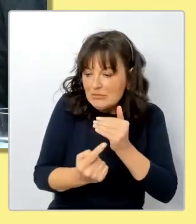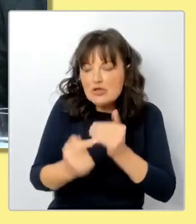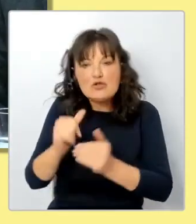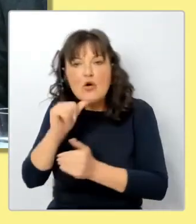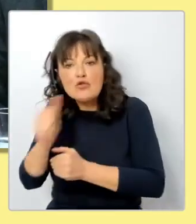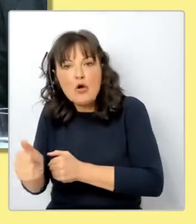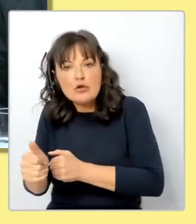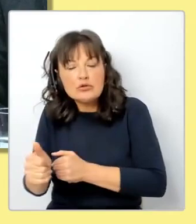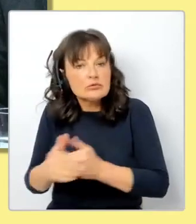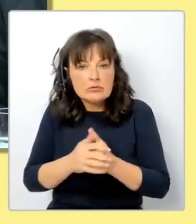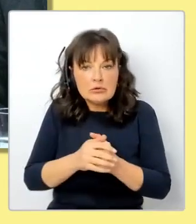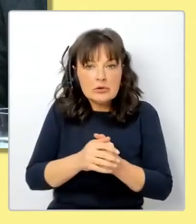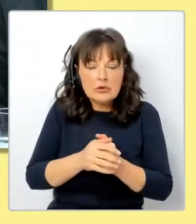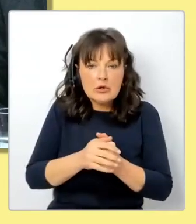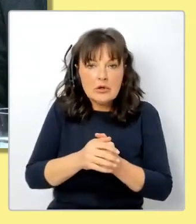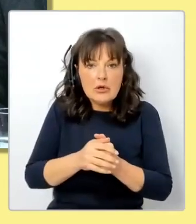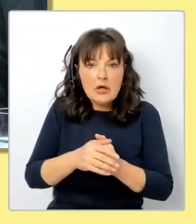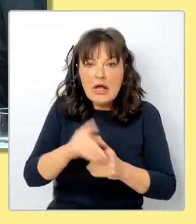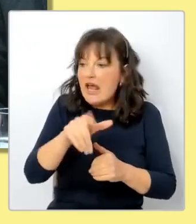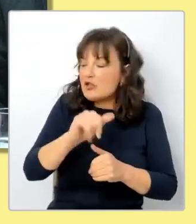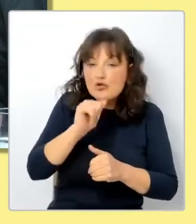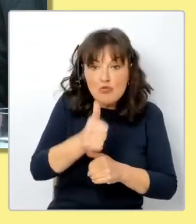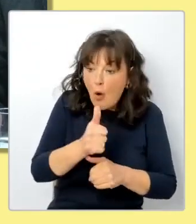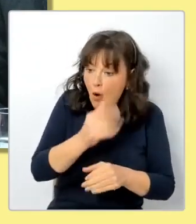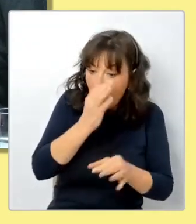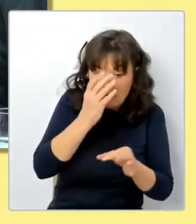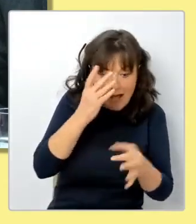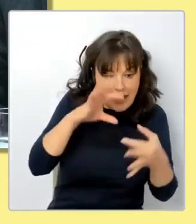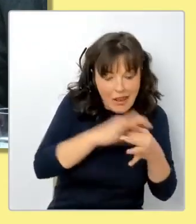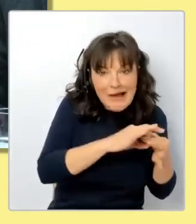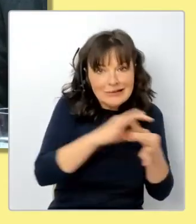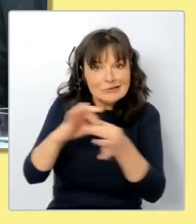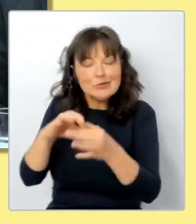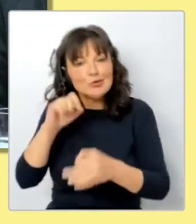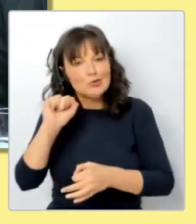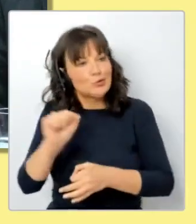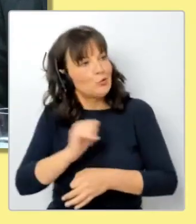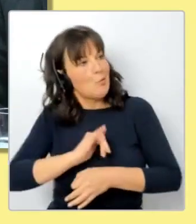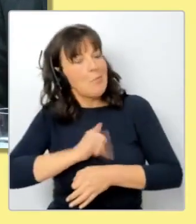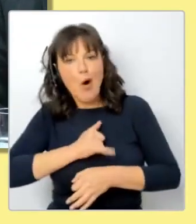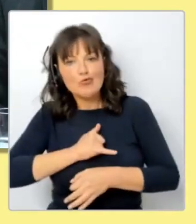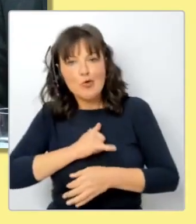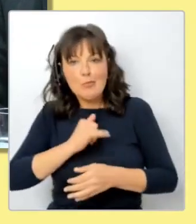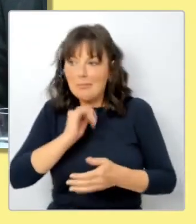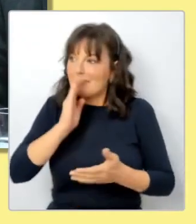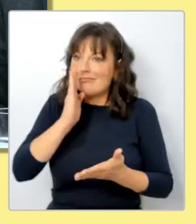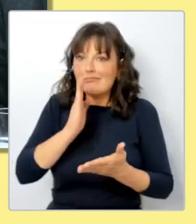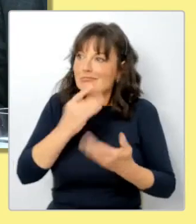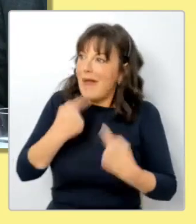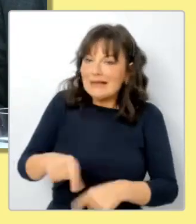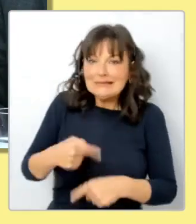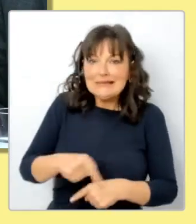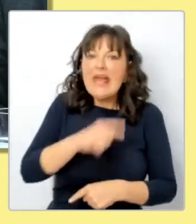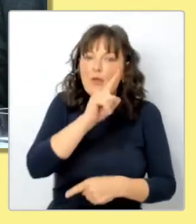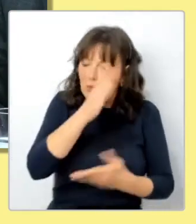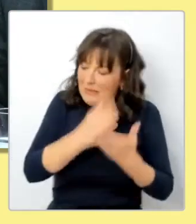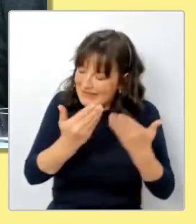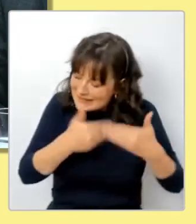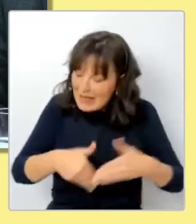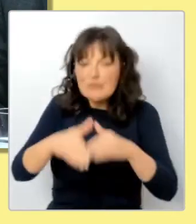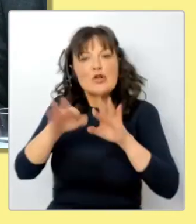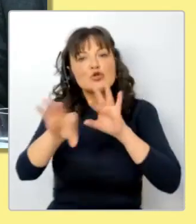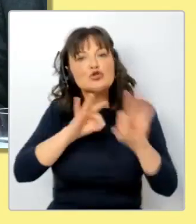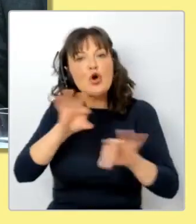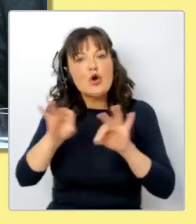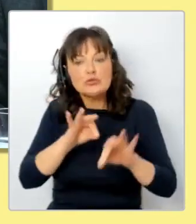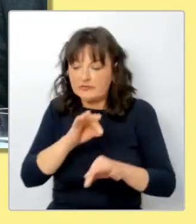for a moral mandate. It will be a democratic choice expressed by the people of Scotland for